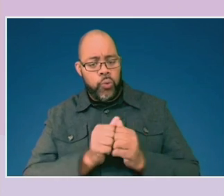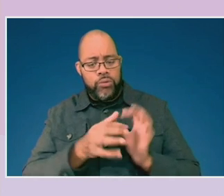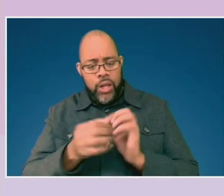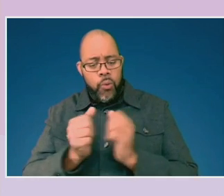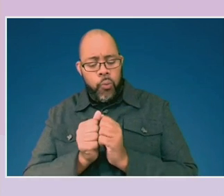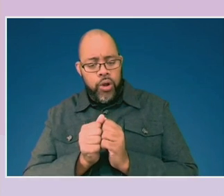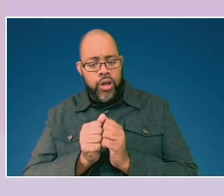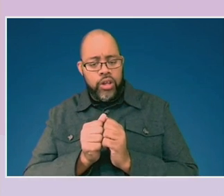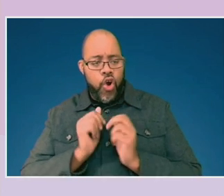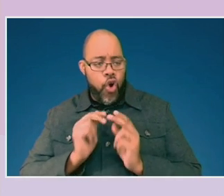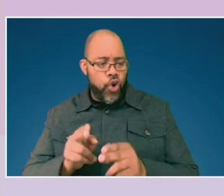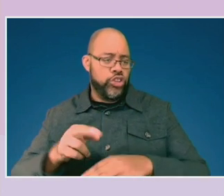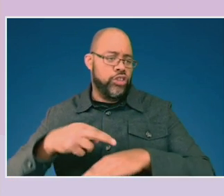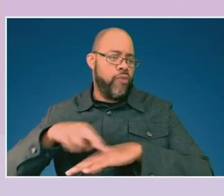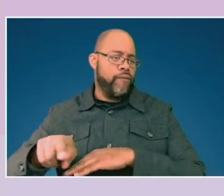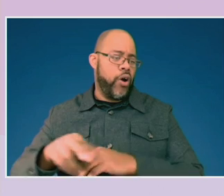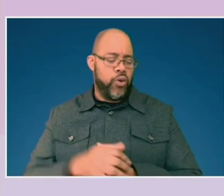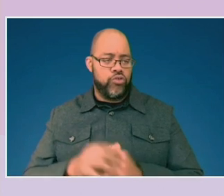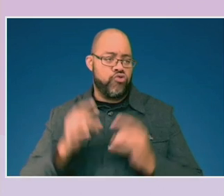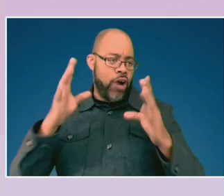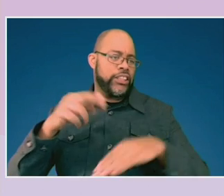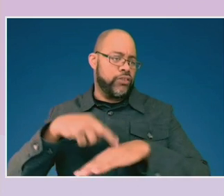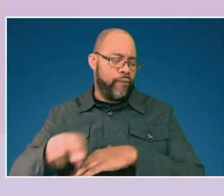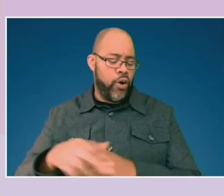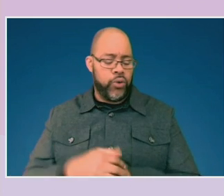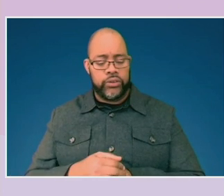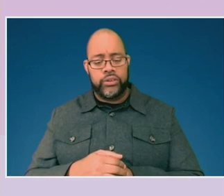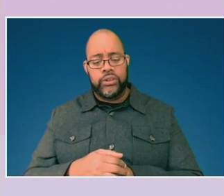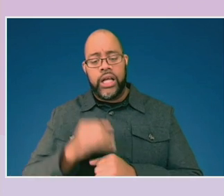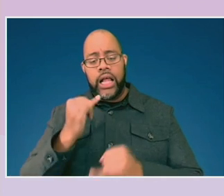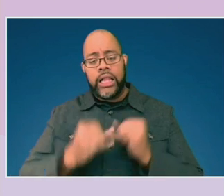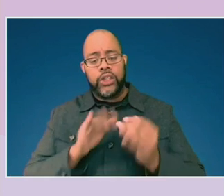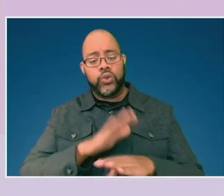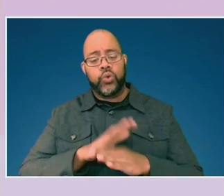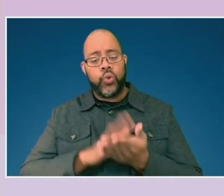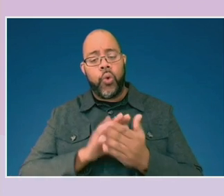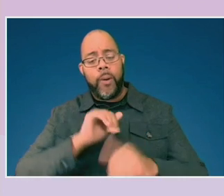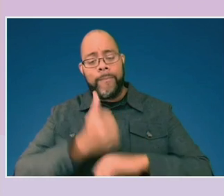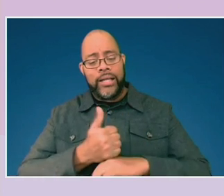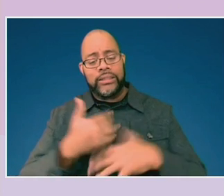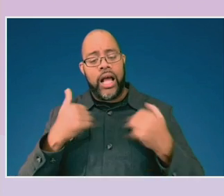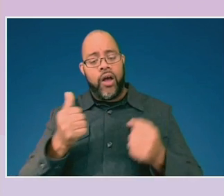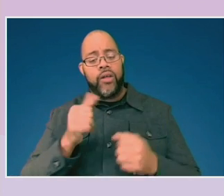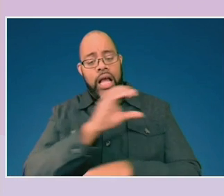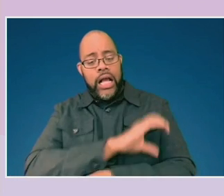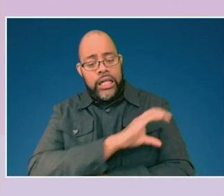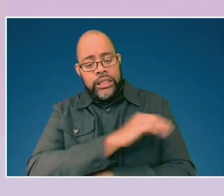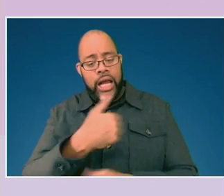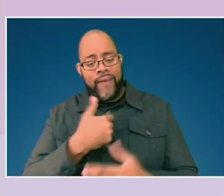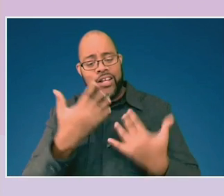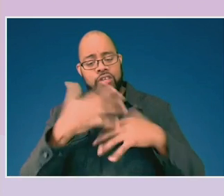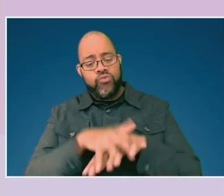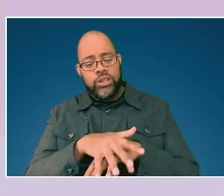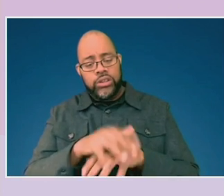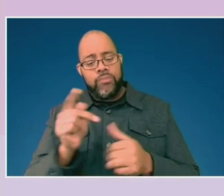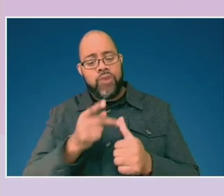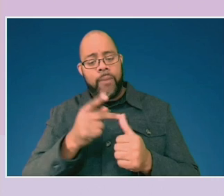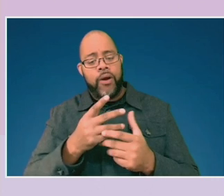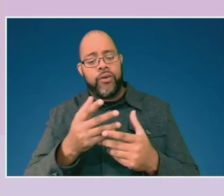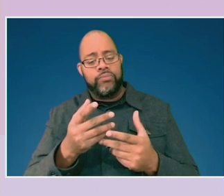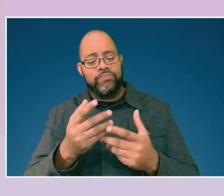crisis referrals. And then lastly, our school-based health clinics, where we have integrated primary care